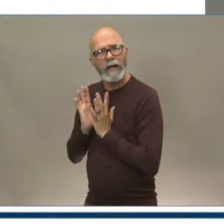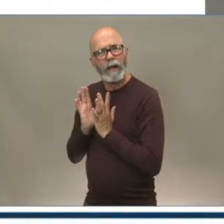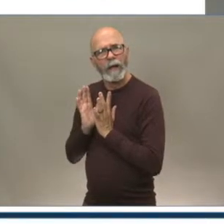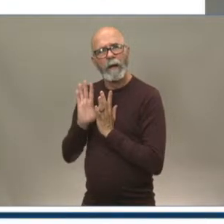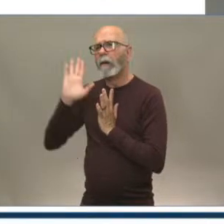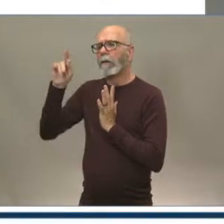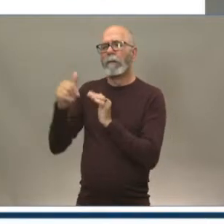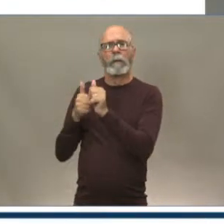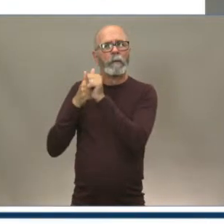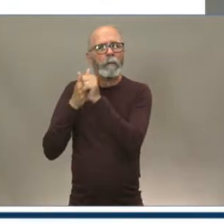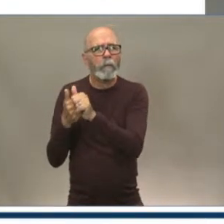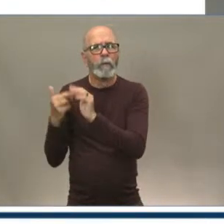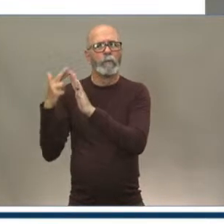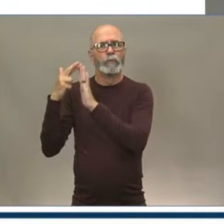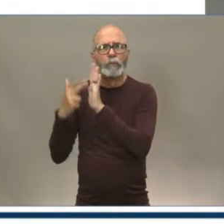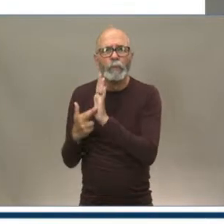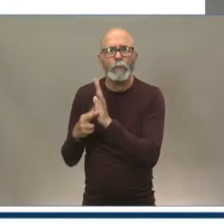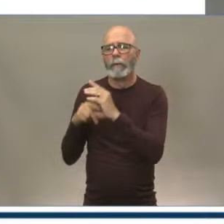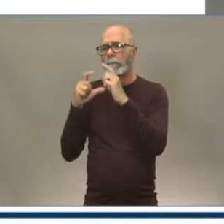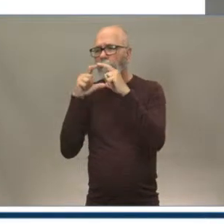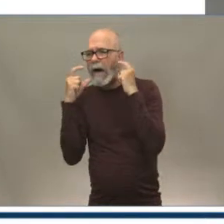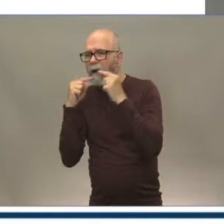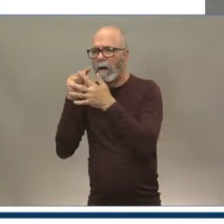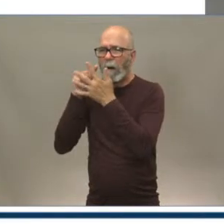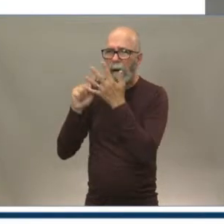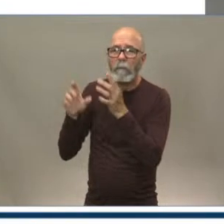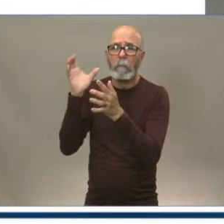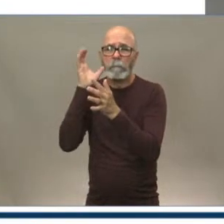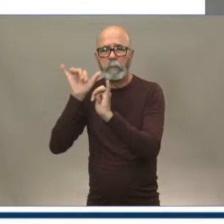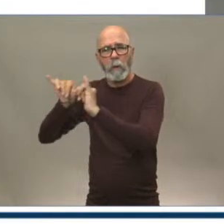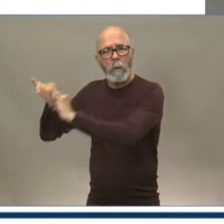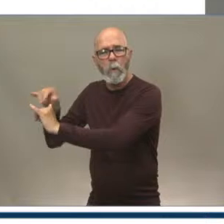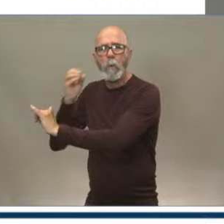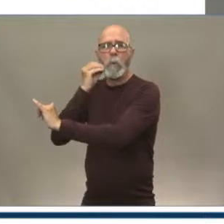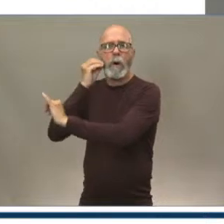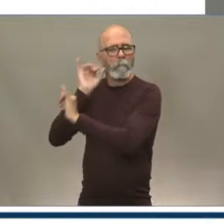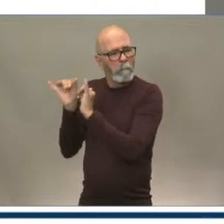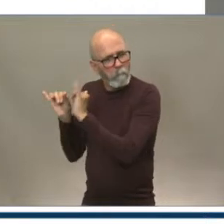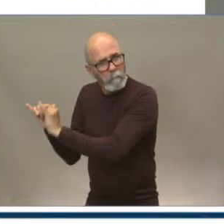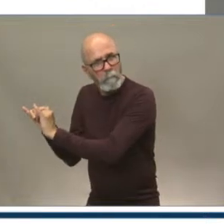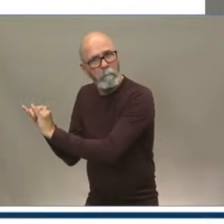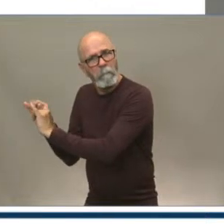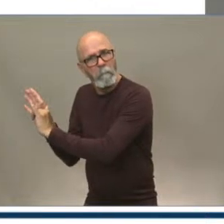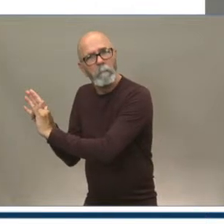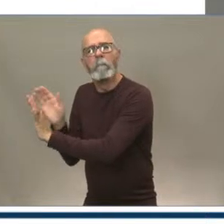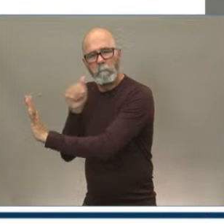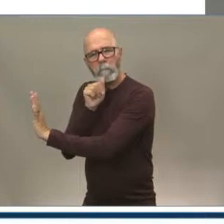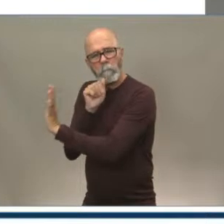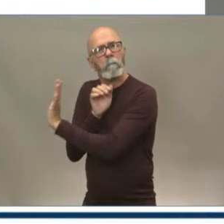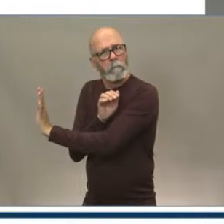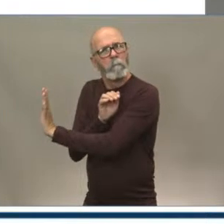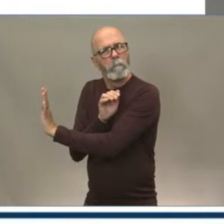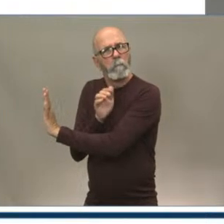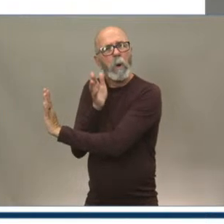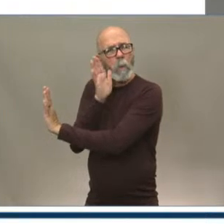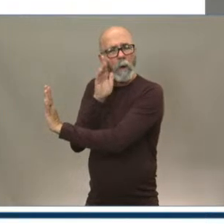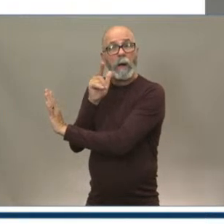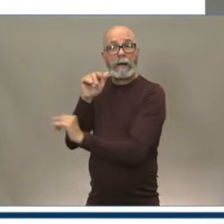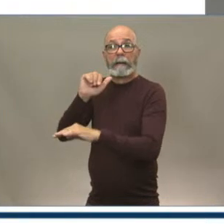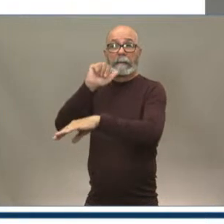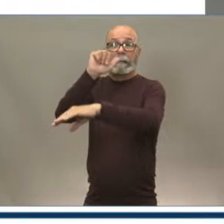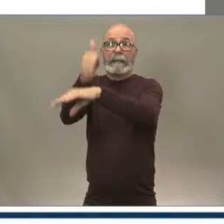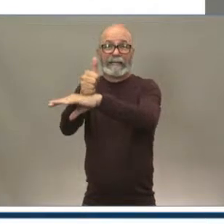measures, stay home as much as possible, keep all the public health measures, and with a little bit of patience, we will get an opportunity to get